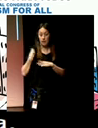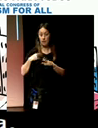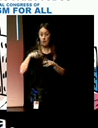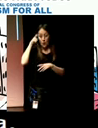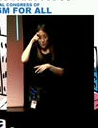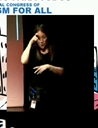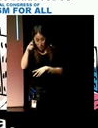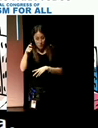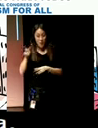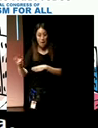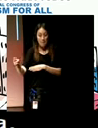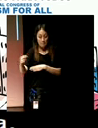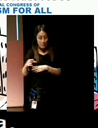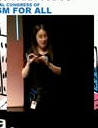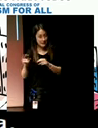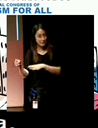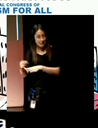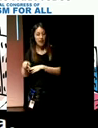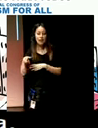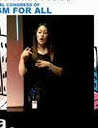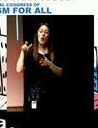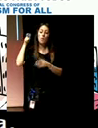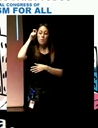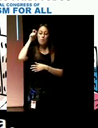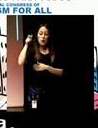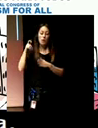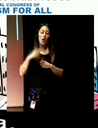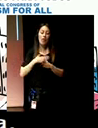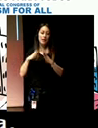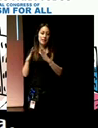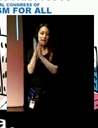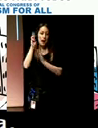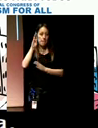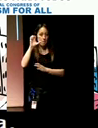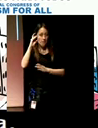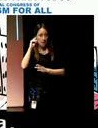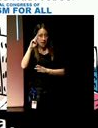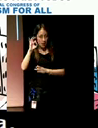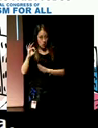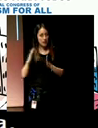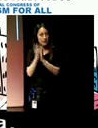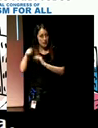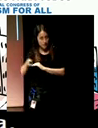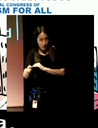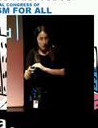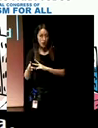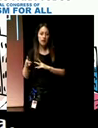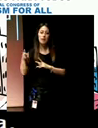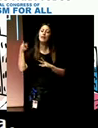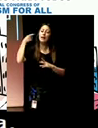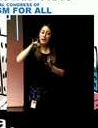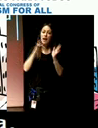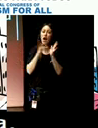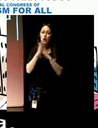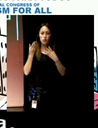this was the place of St. Peter, and Jesus just went there and lived there during the time, and people